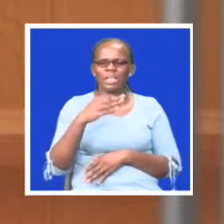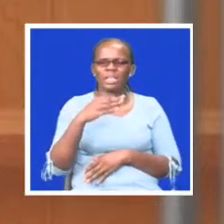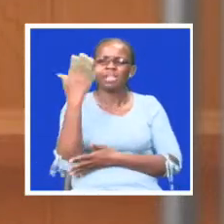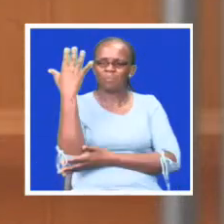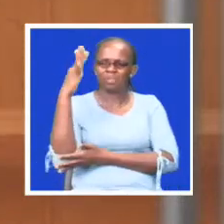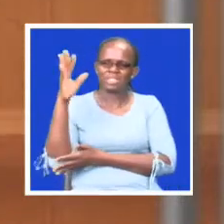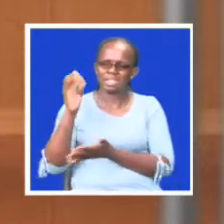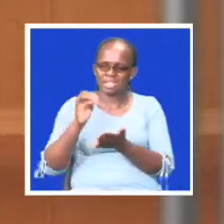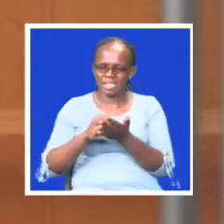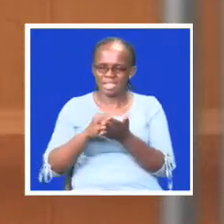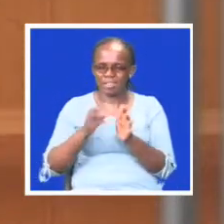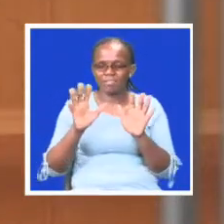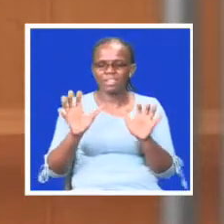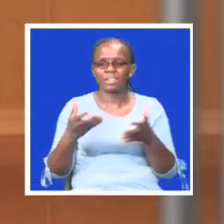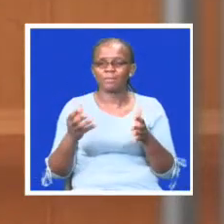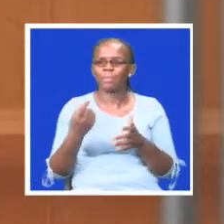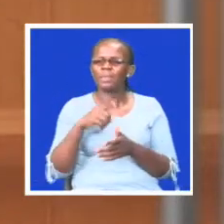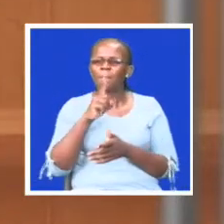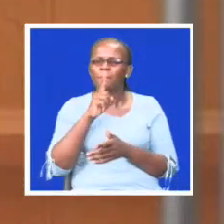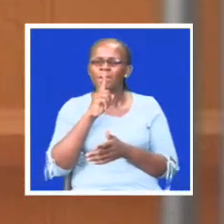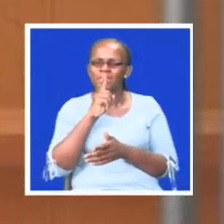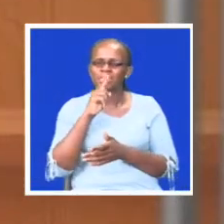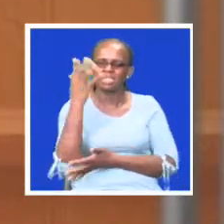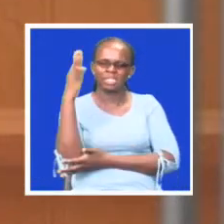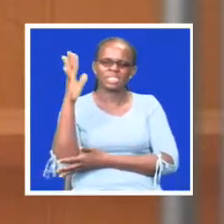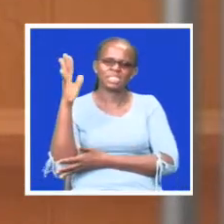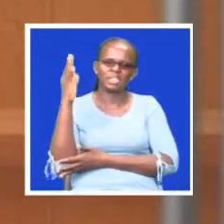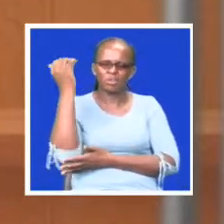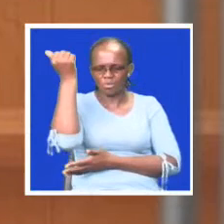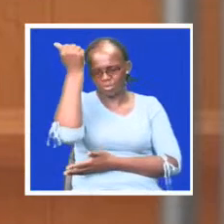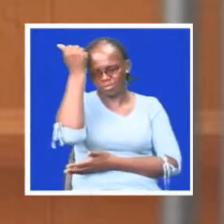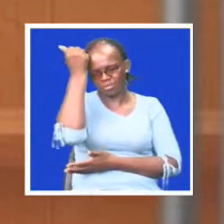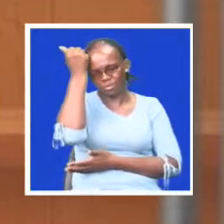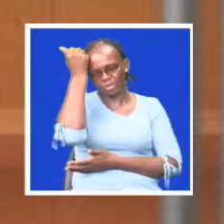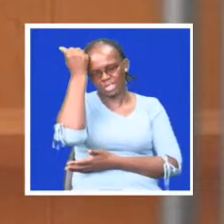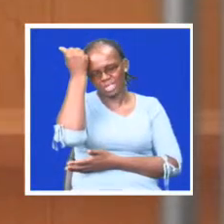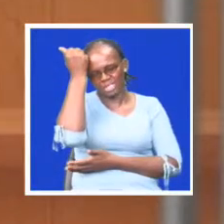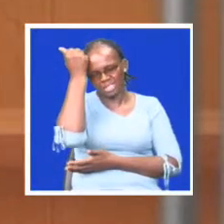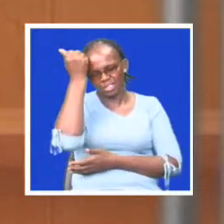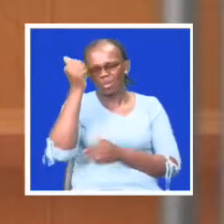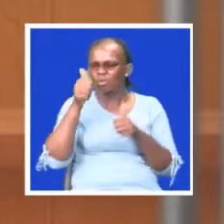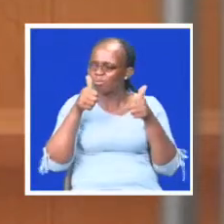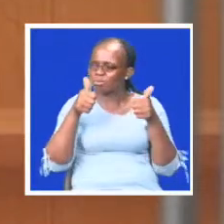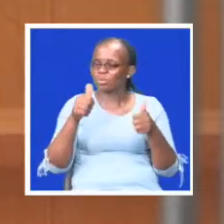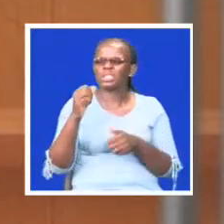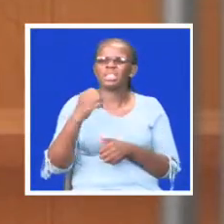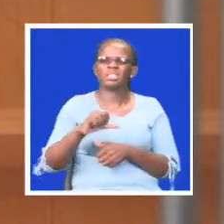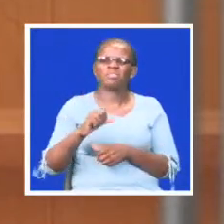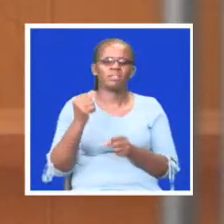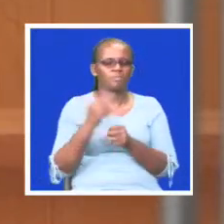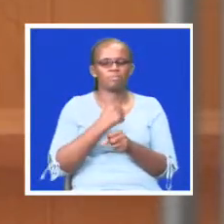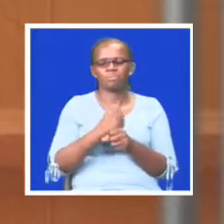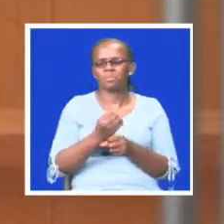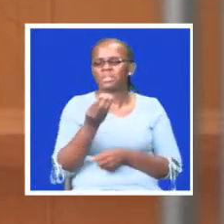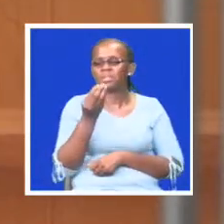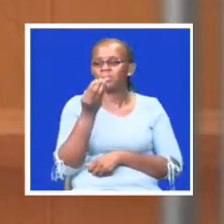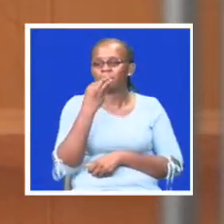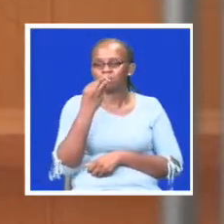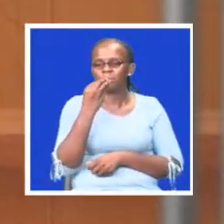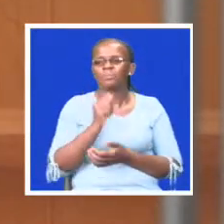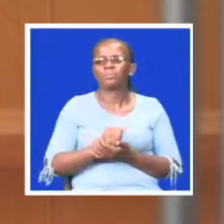but of the tree of knowledge of good and evil they shall not eat. Okay, dear